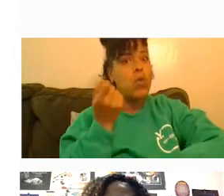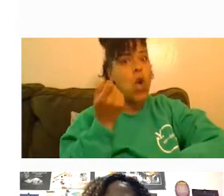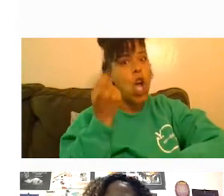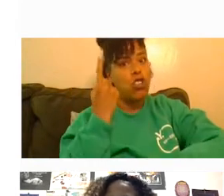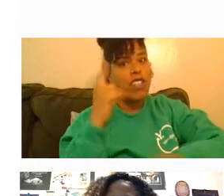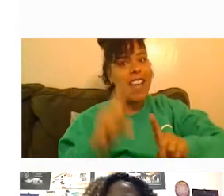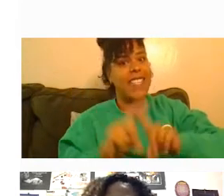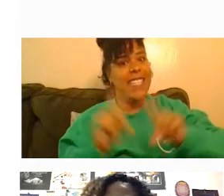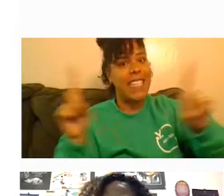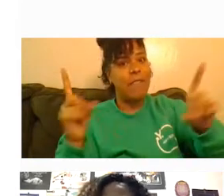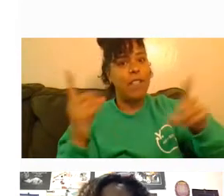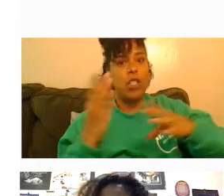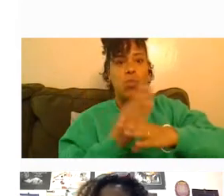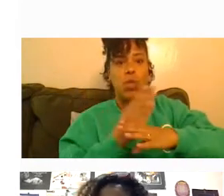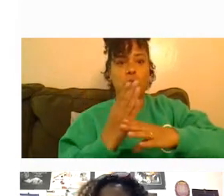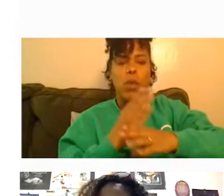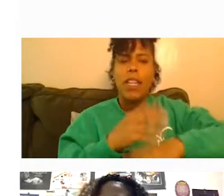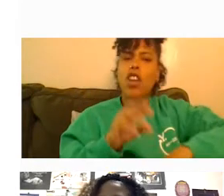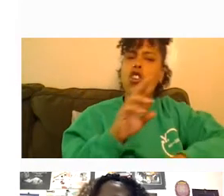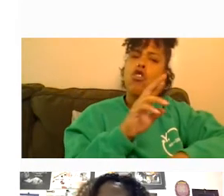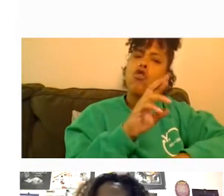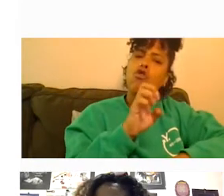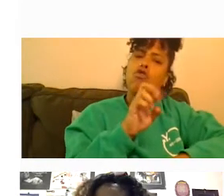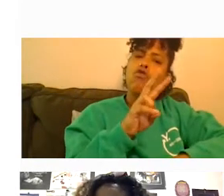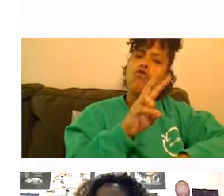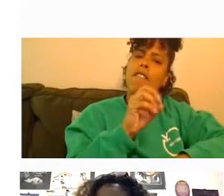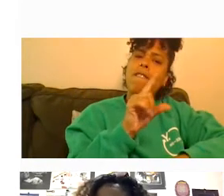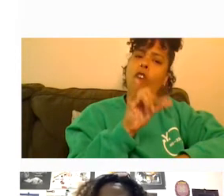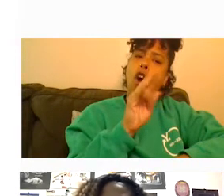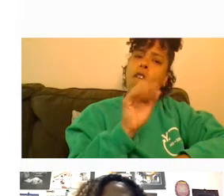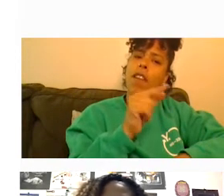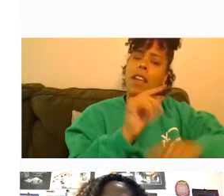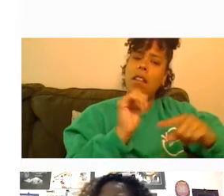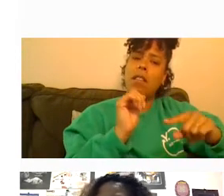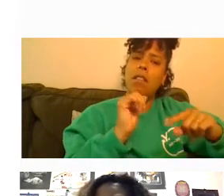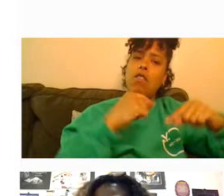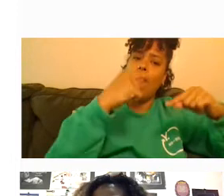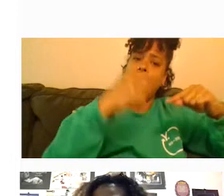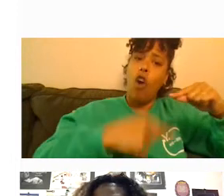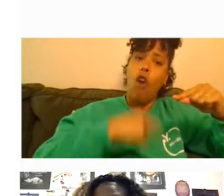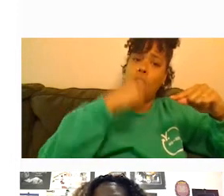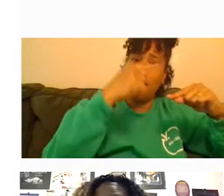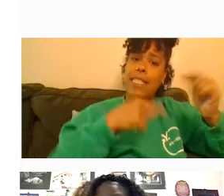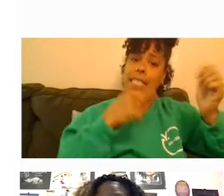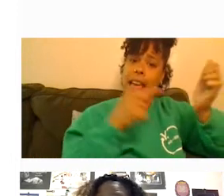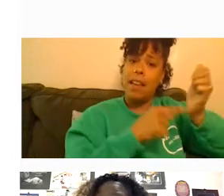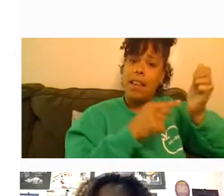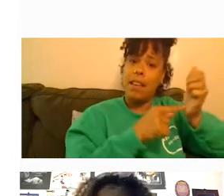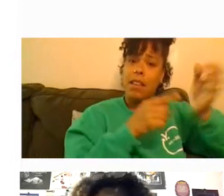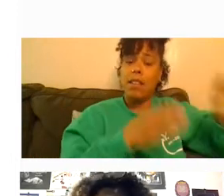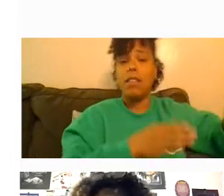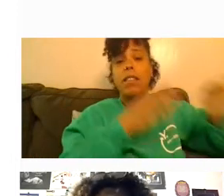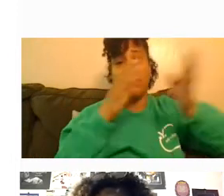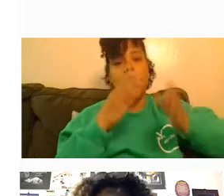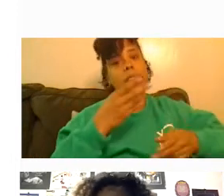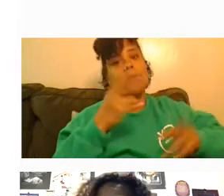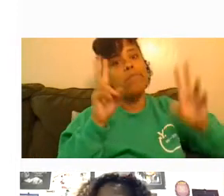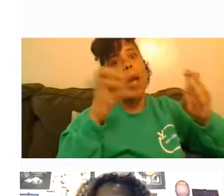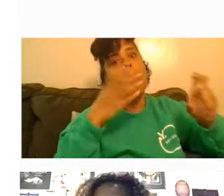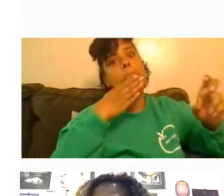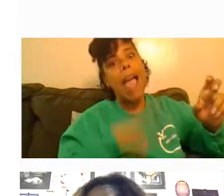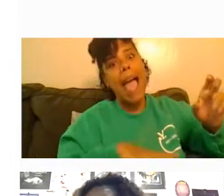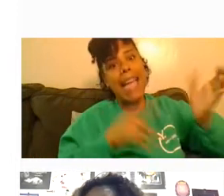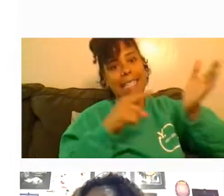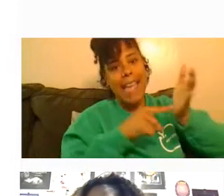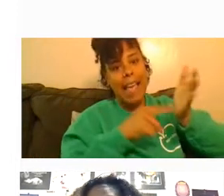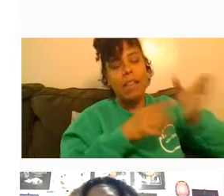difference between revolving debt and fixed debt. Revolving debt, also known as bad debt.